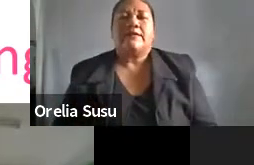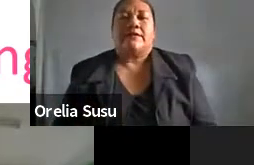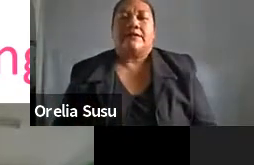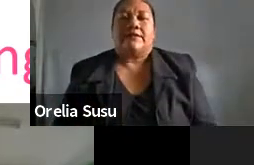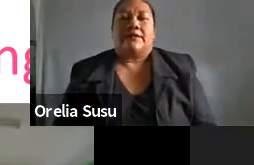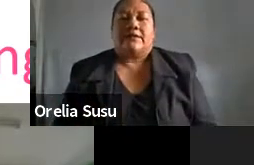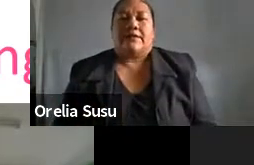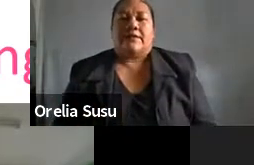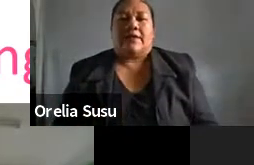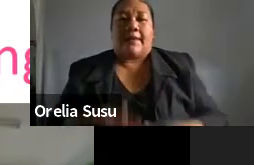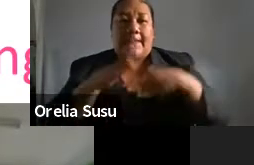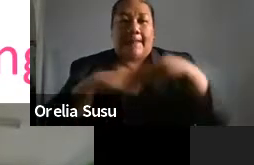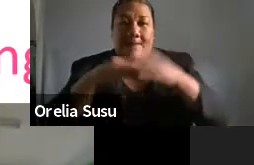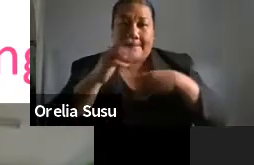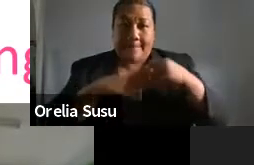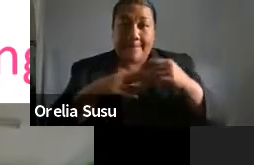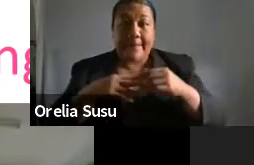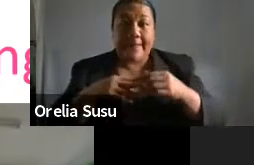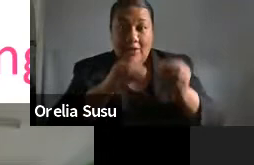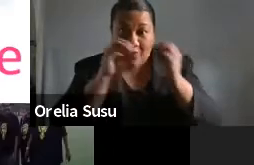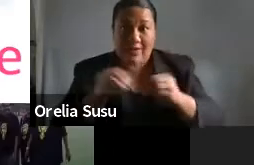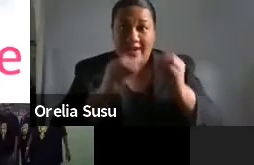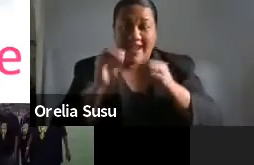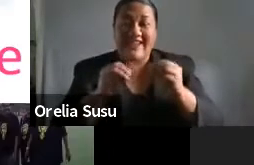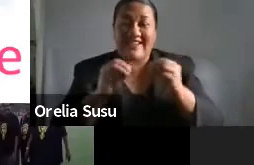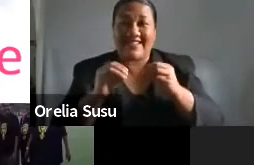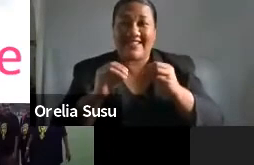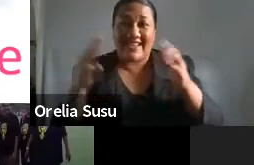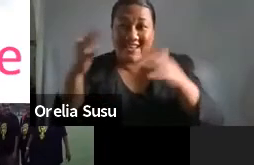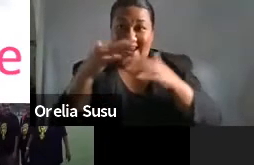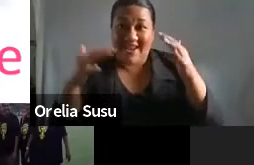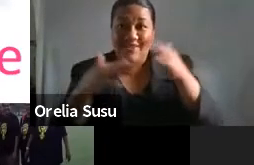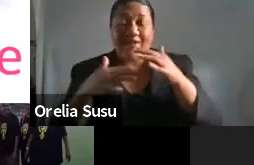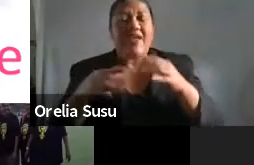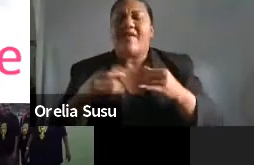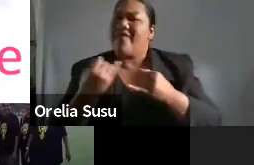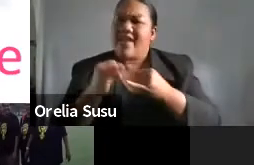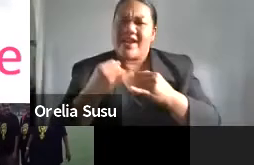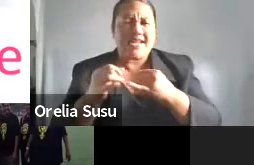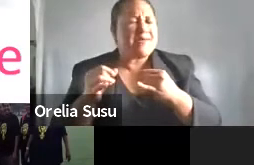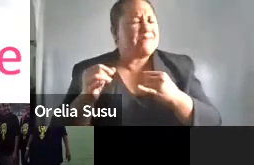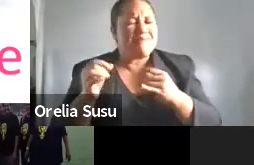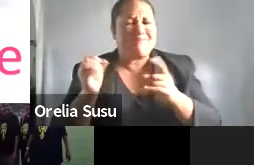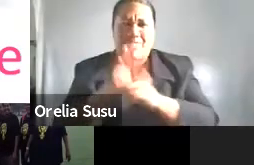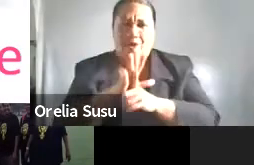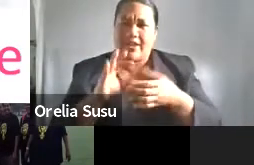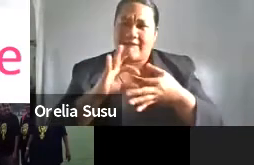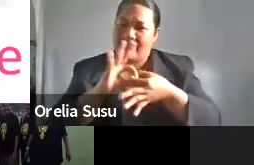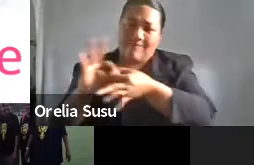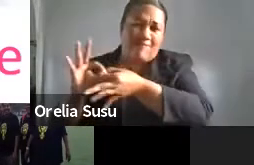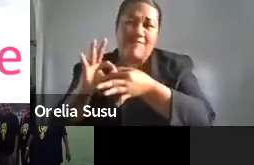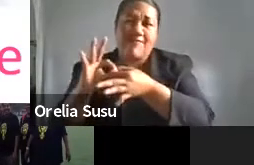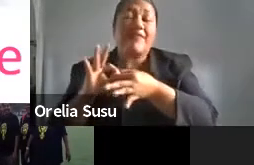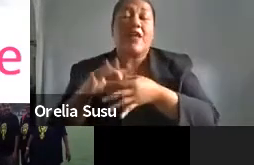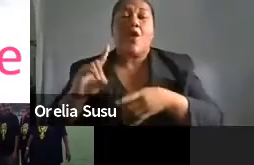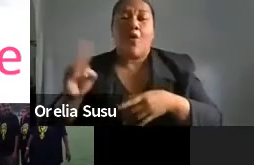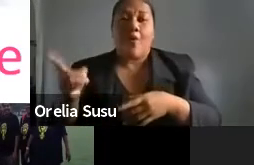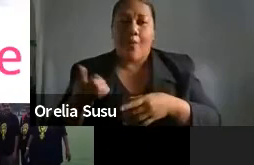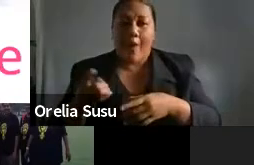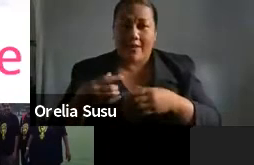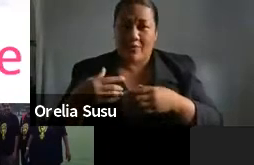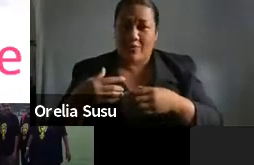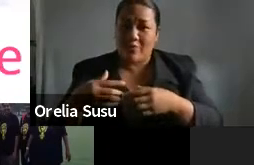based organizing networks, it's always important to have the work that is connected to constituency and the people that